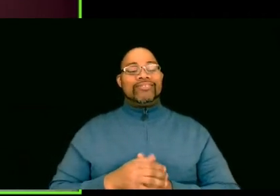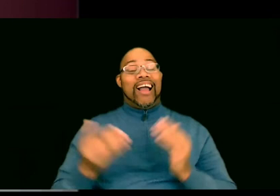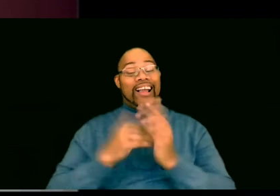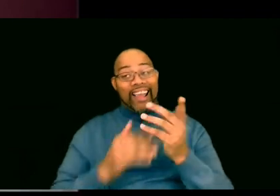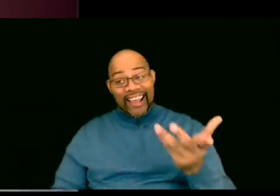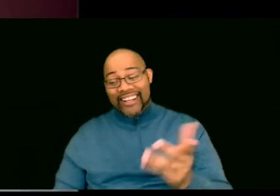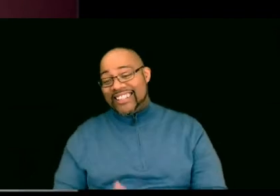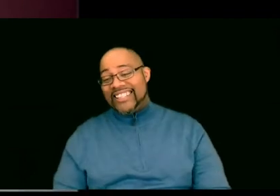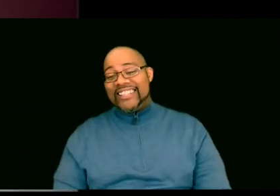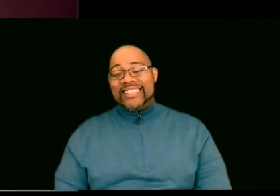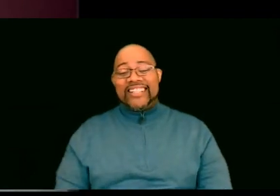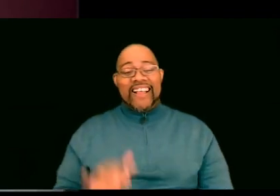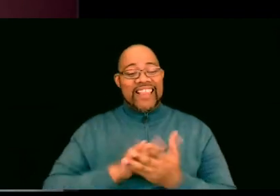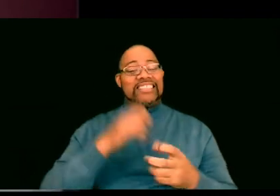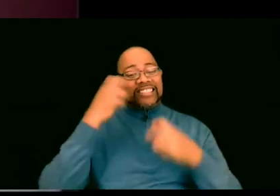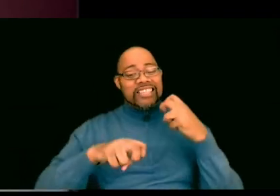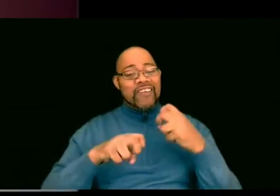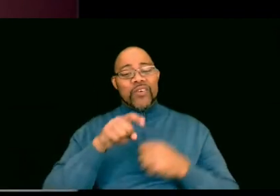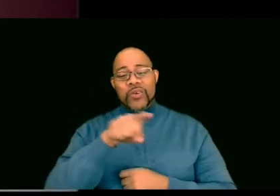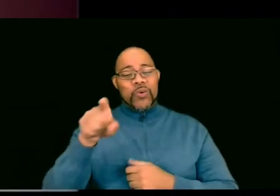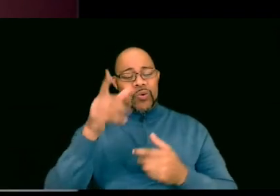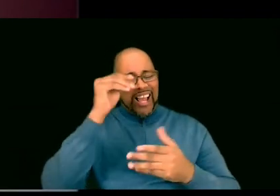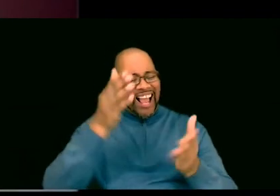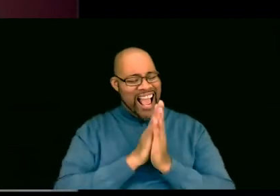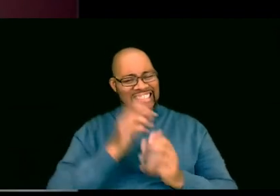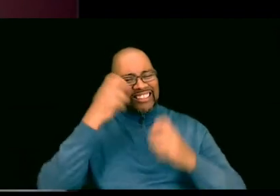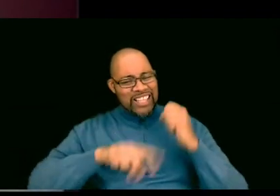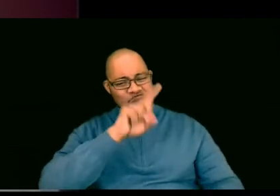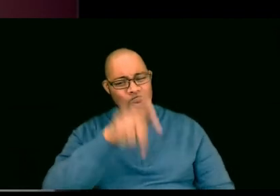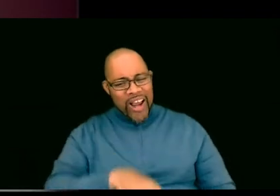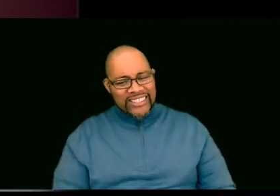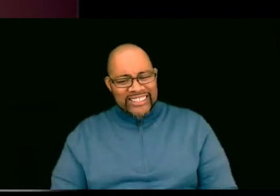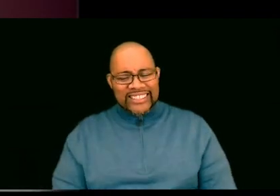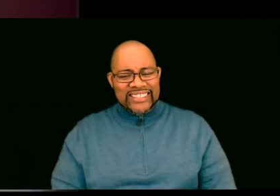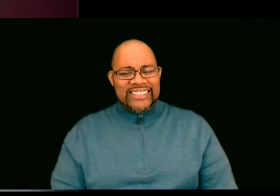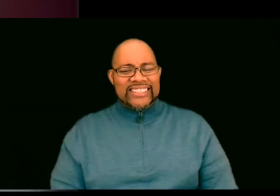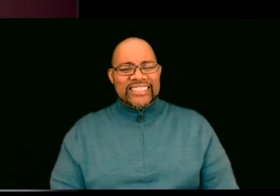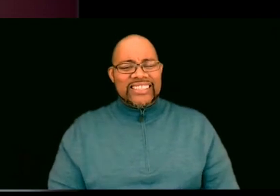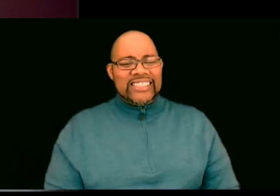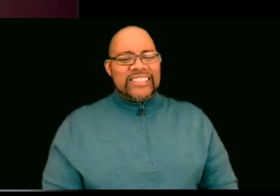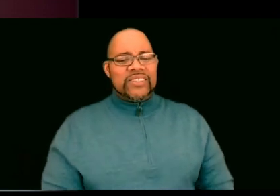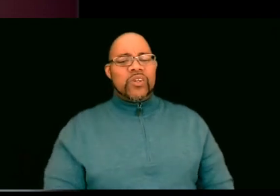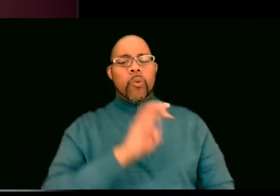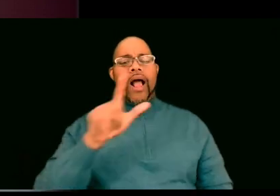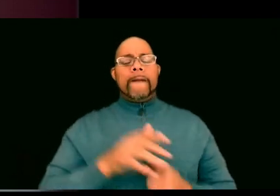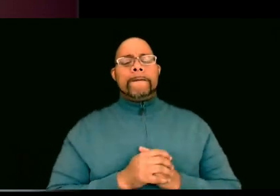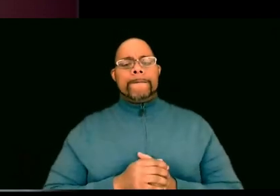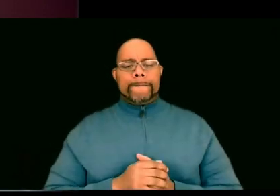There again, that's a tough one. You guys ask tough questions.